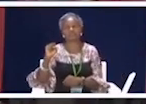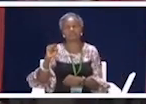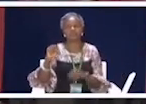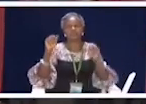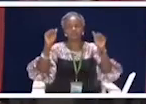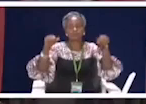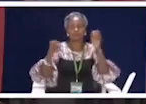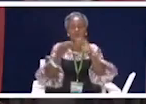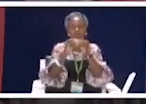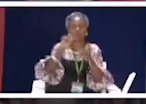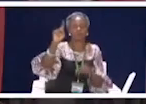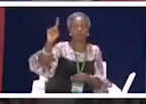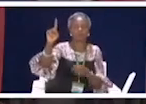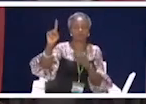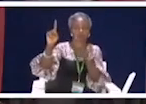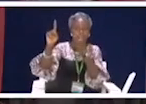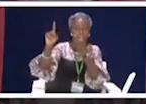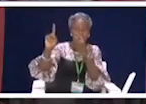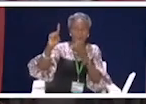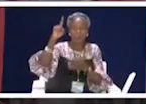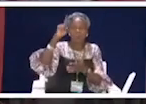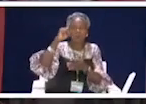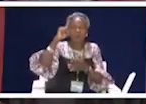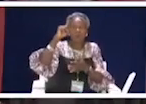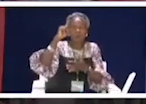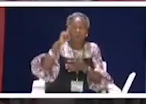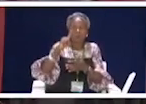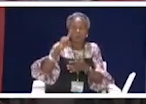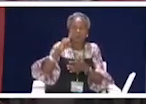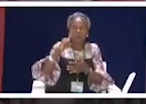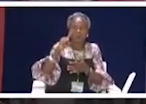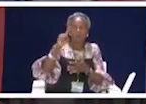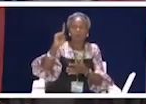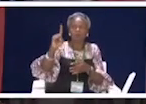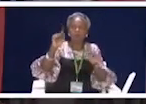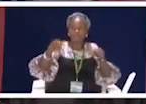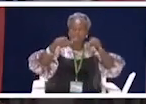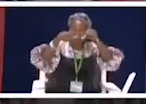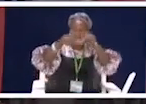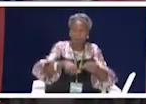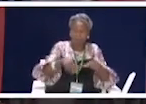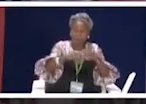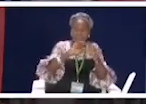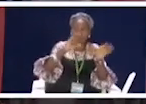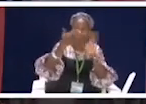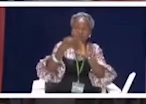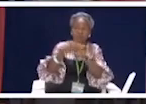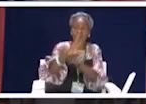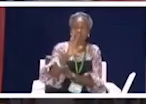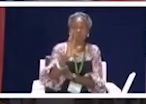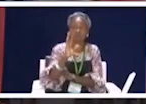Possibility number one, one can abide in the presence of God.